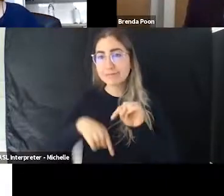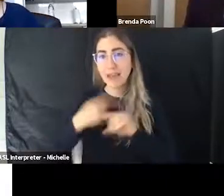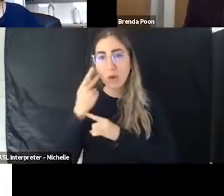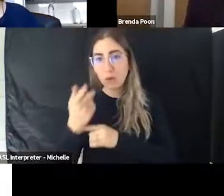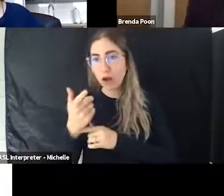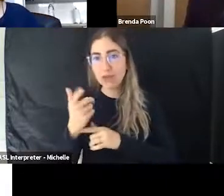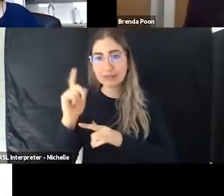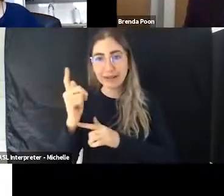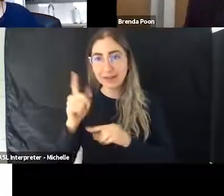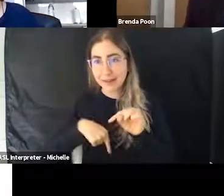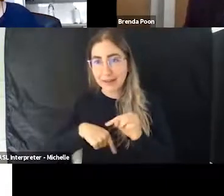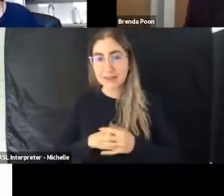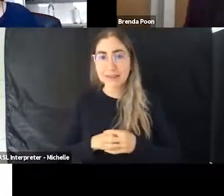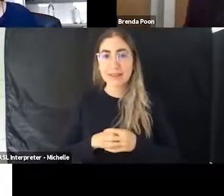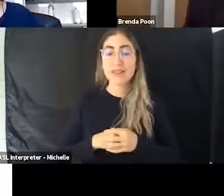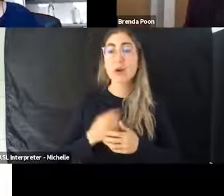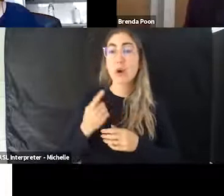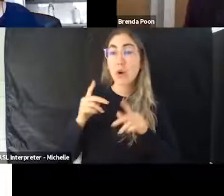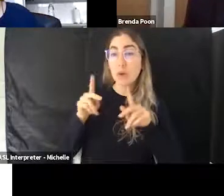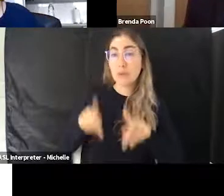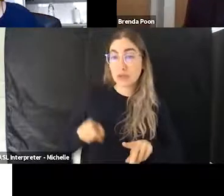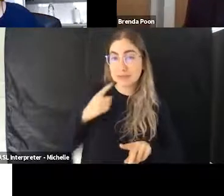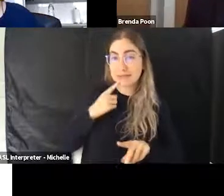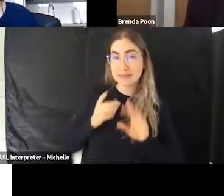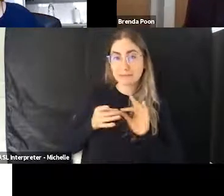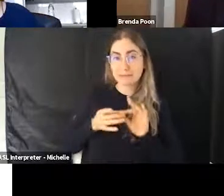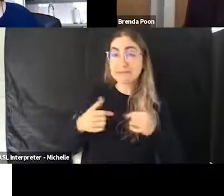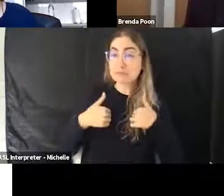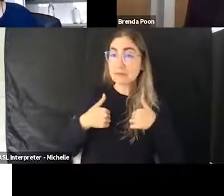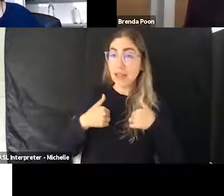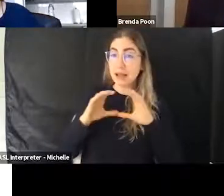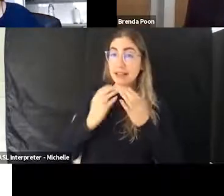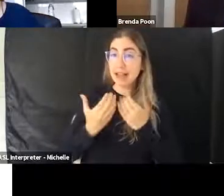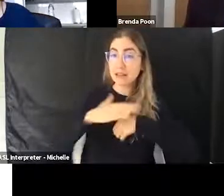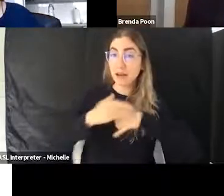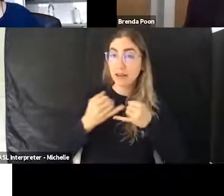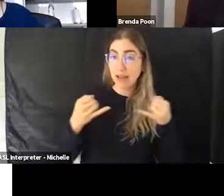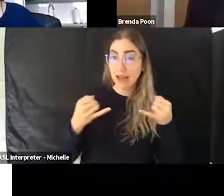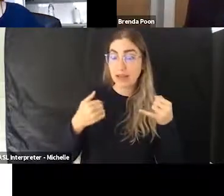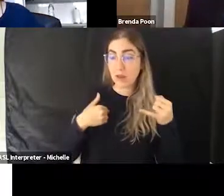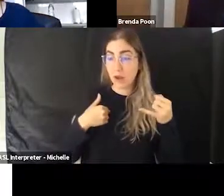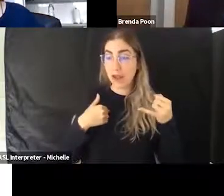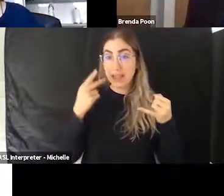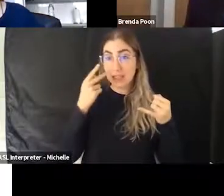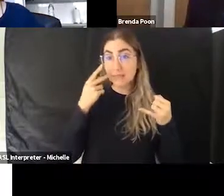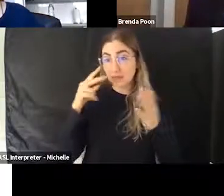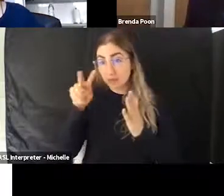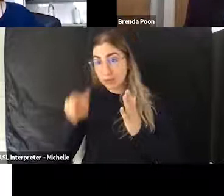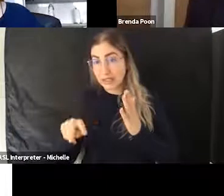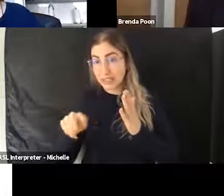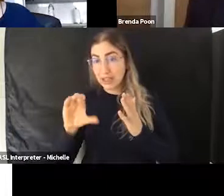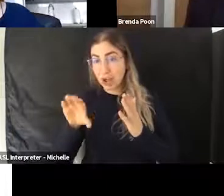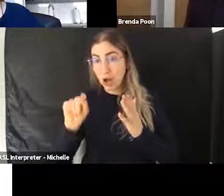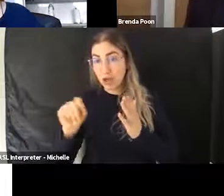some. From one respondent, we heard, I am in classes online, and to read my CART services, the chat,